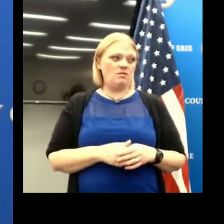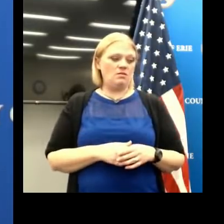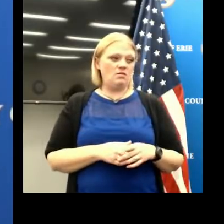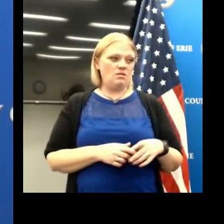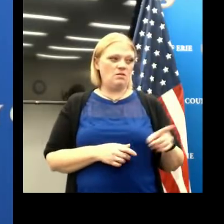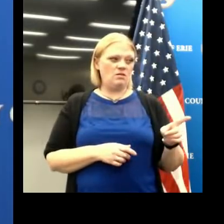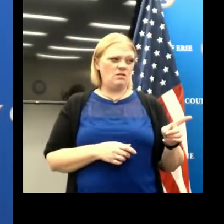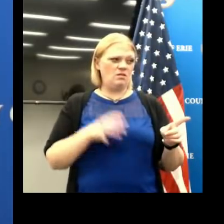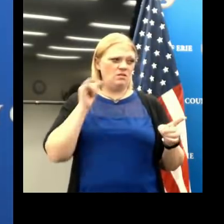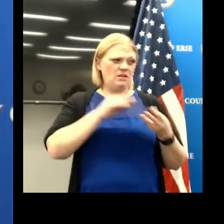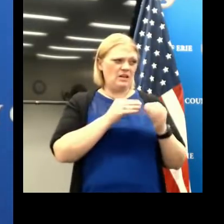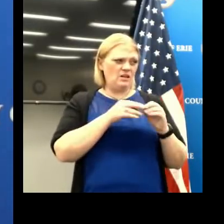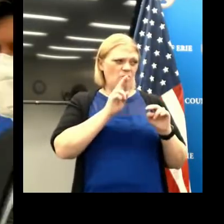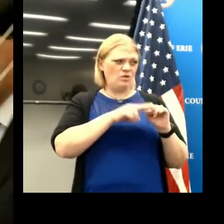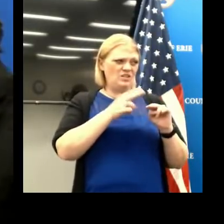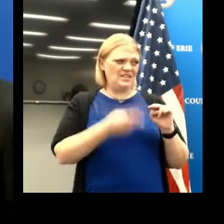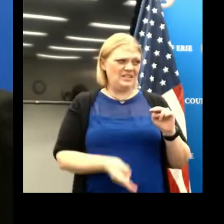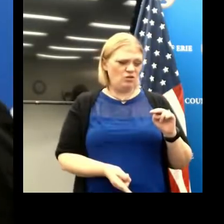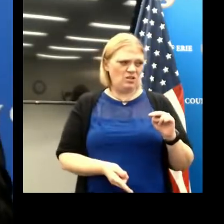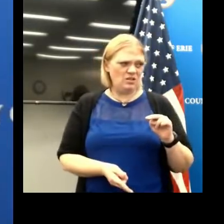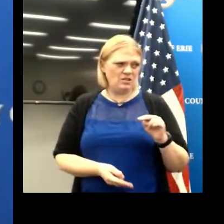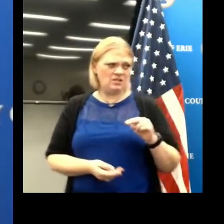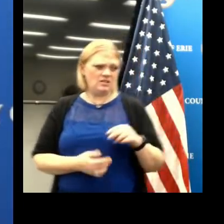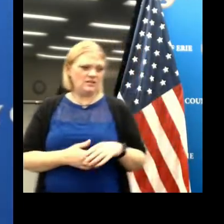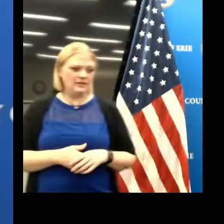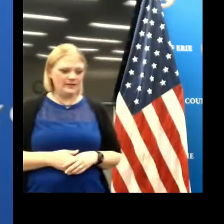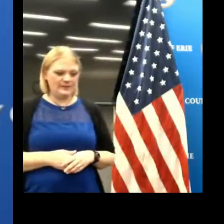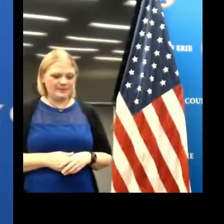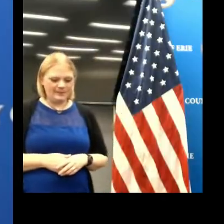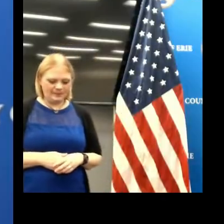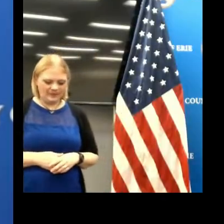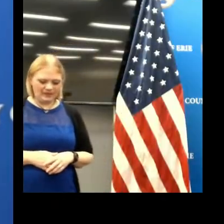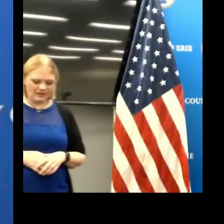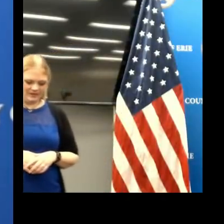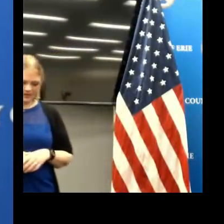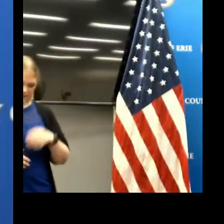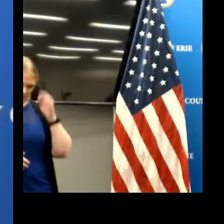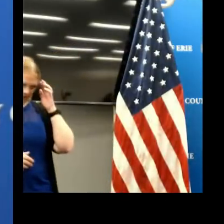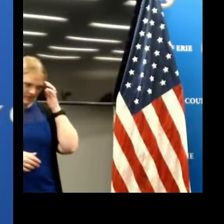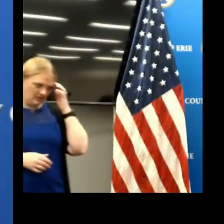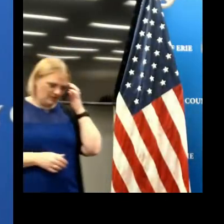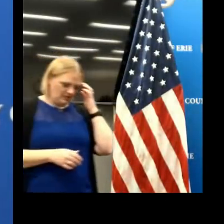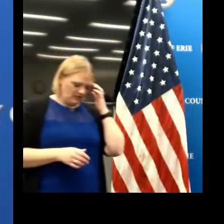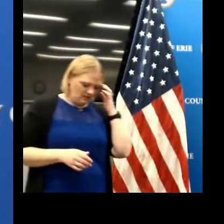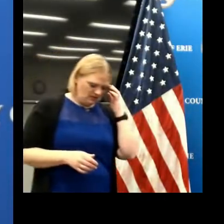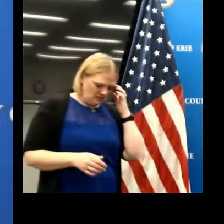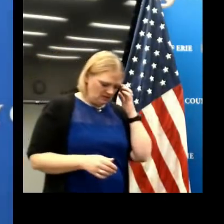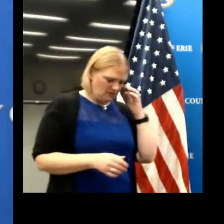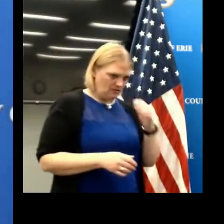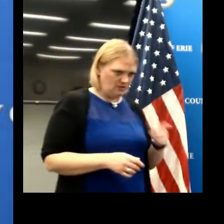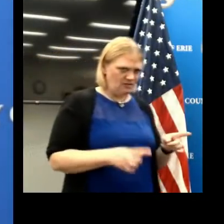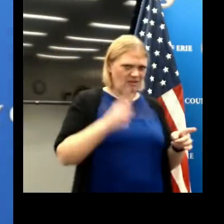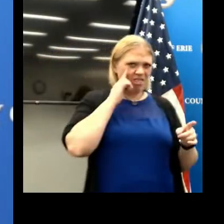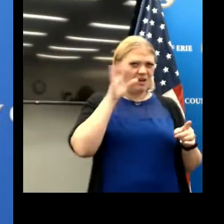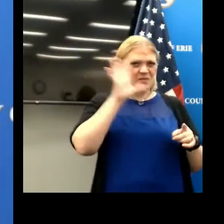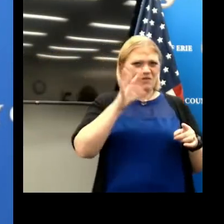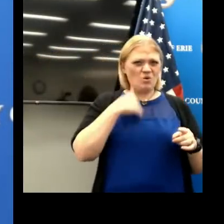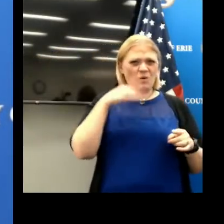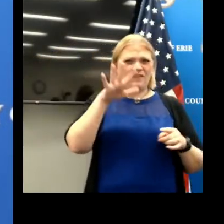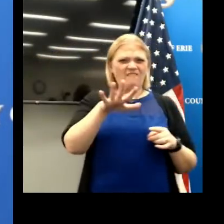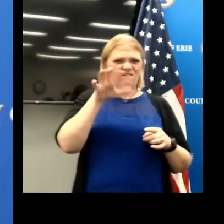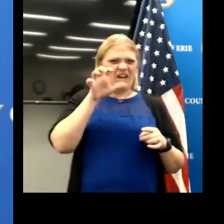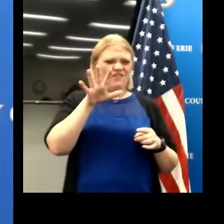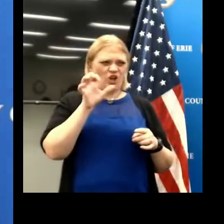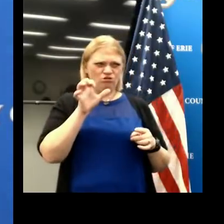has that Thanks. number decreased over time? Because I know going a while back, the entirety of the Western New York region had like 500 plus.